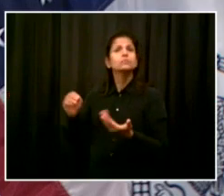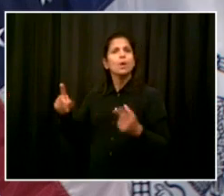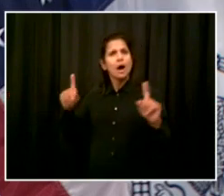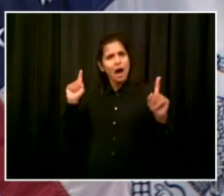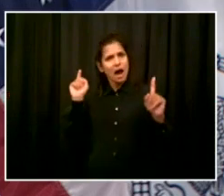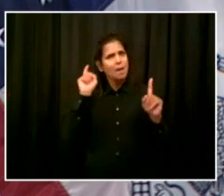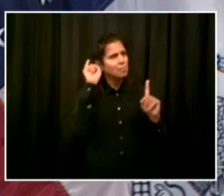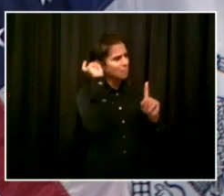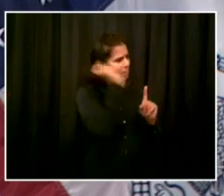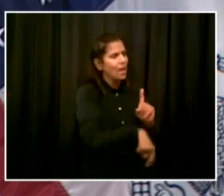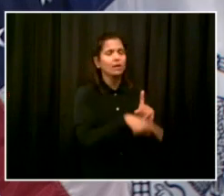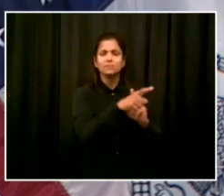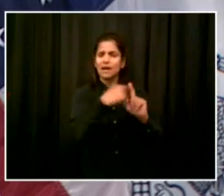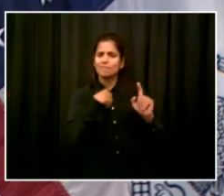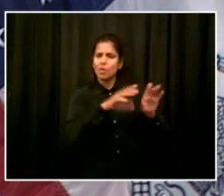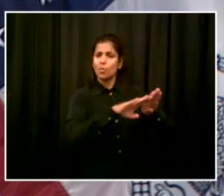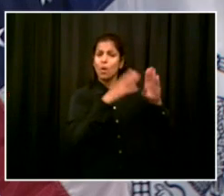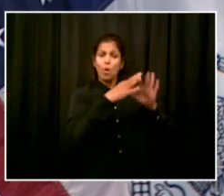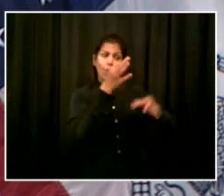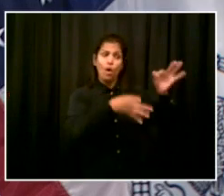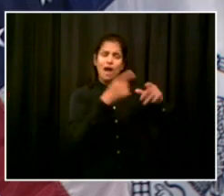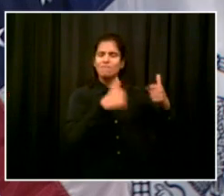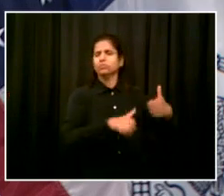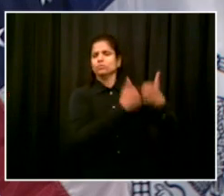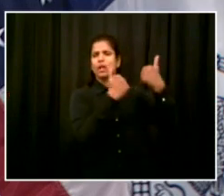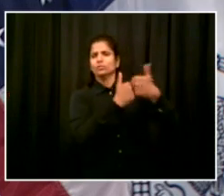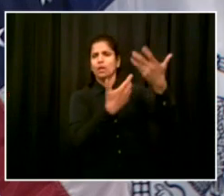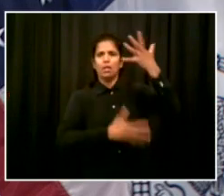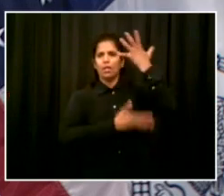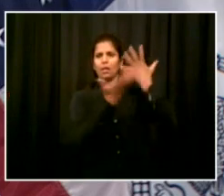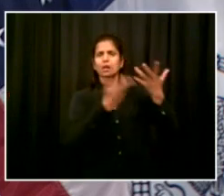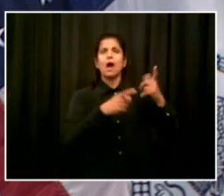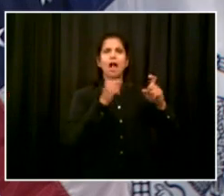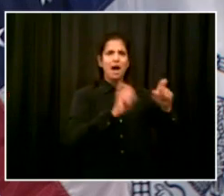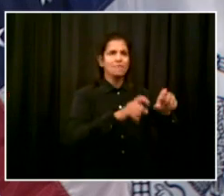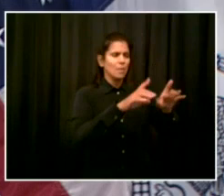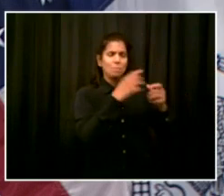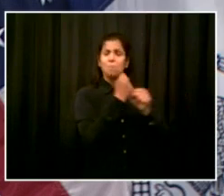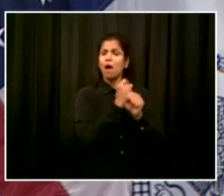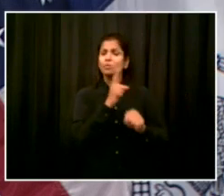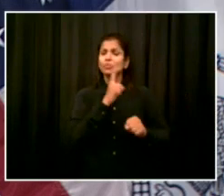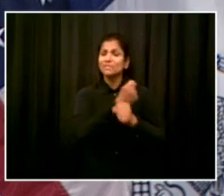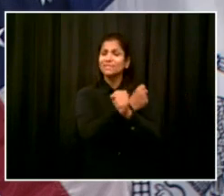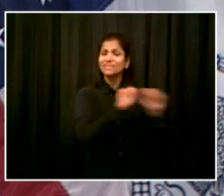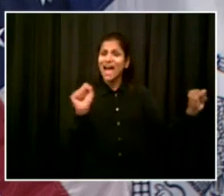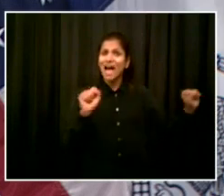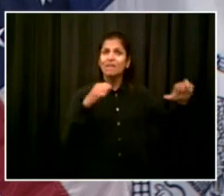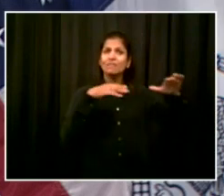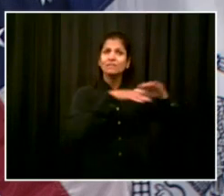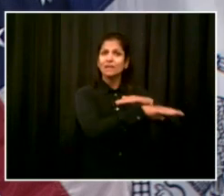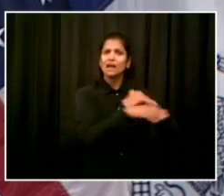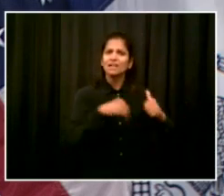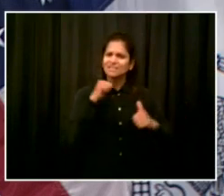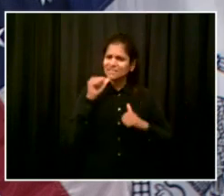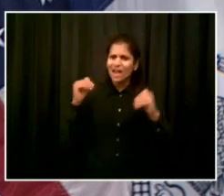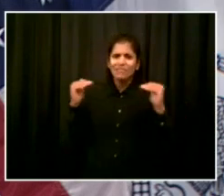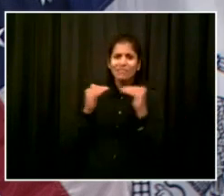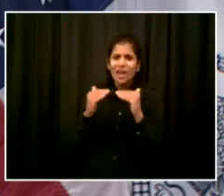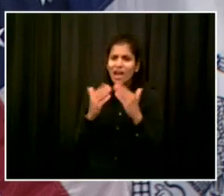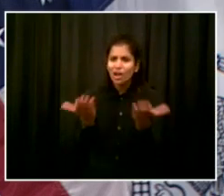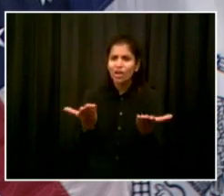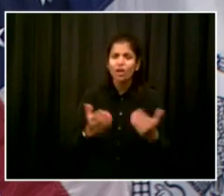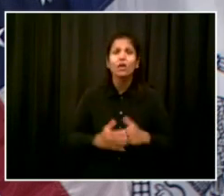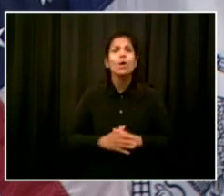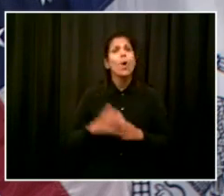honest about this? We are asking our police officers to go out there and do their normal work, but without the other pieces of the